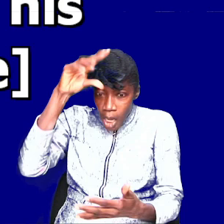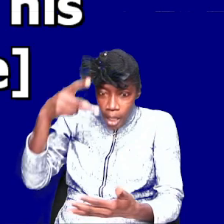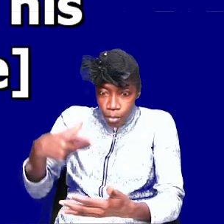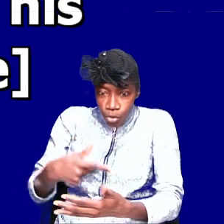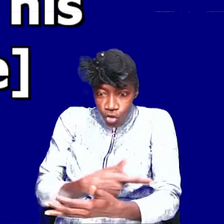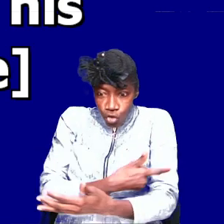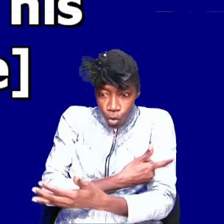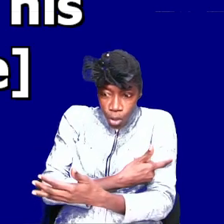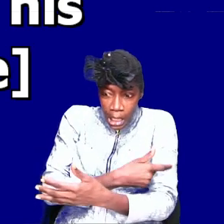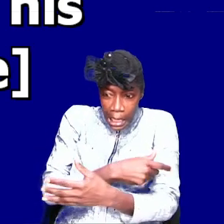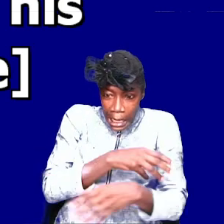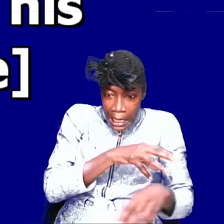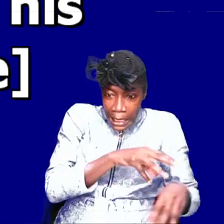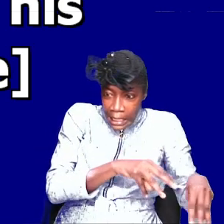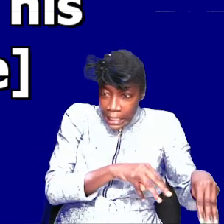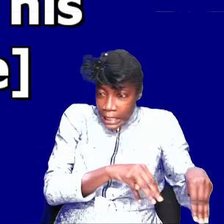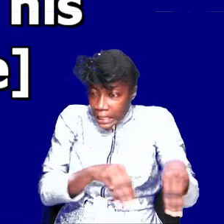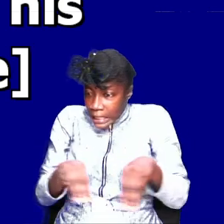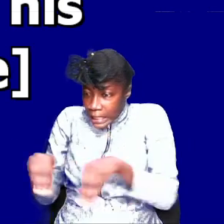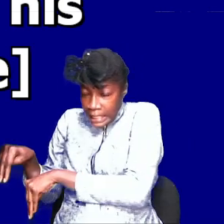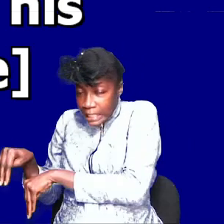went. We're not there.